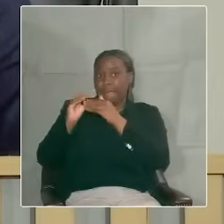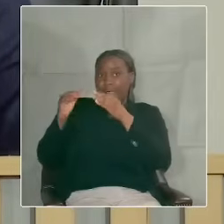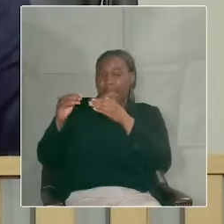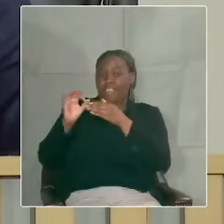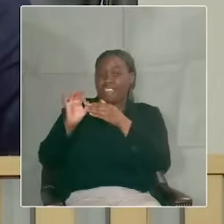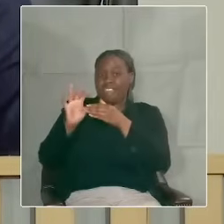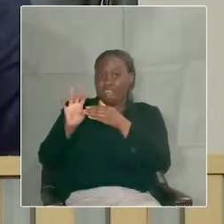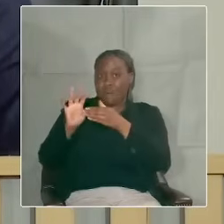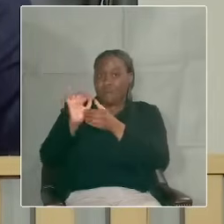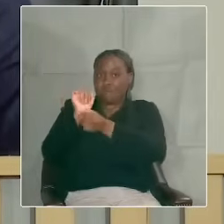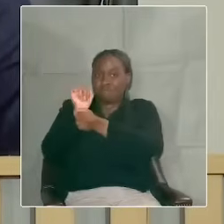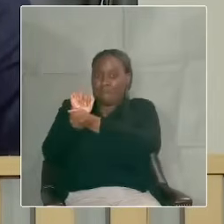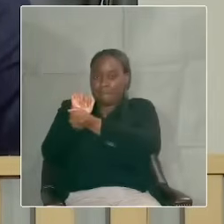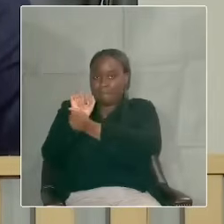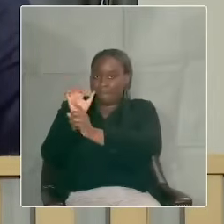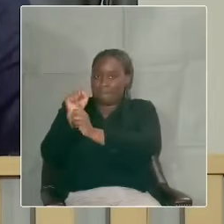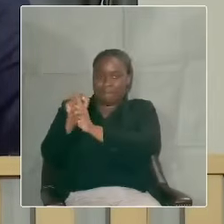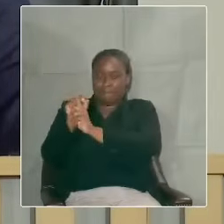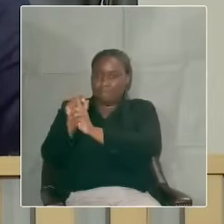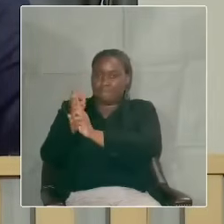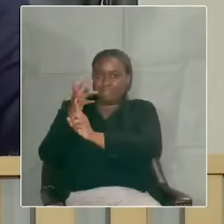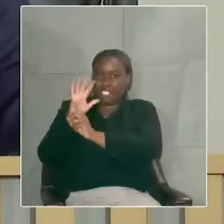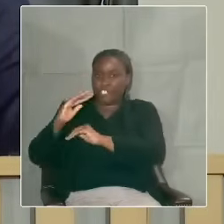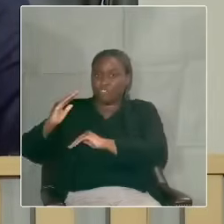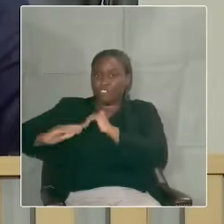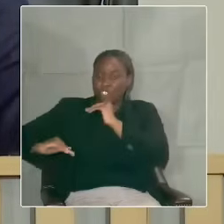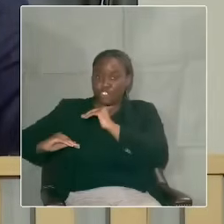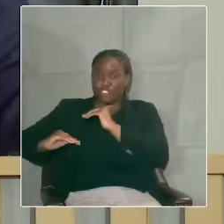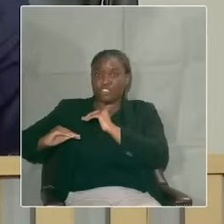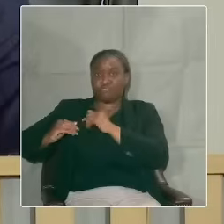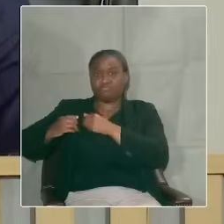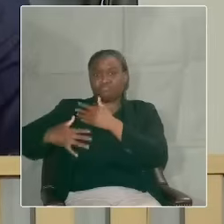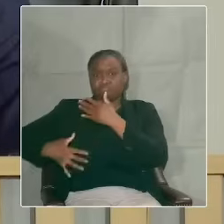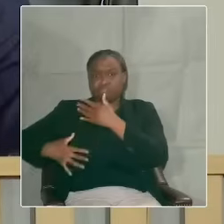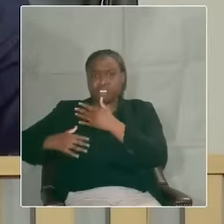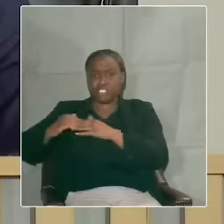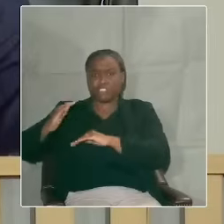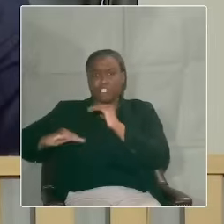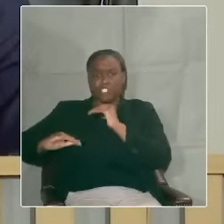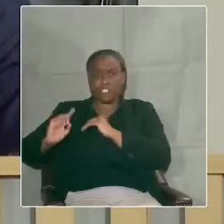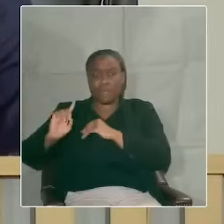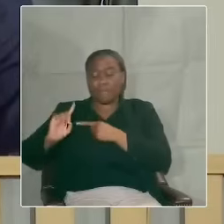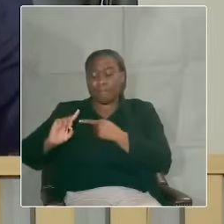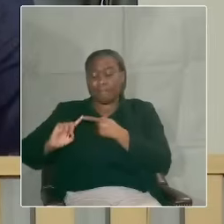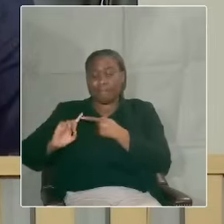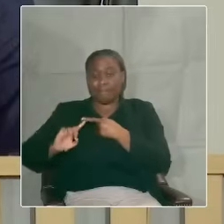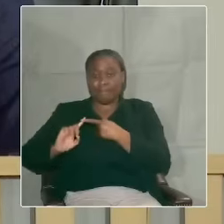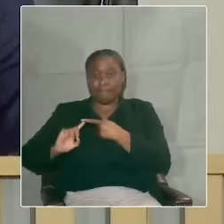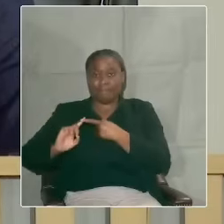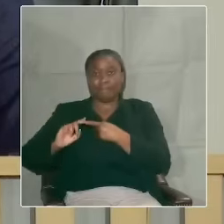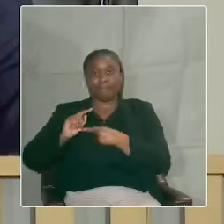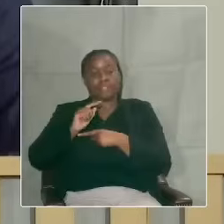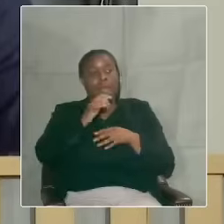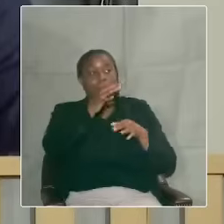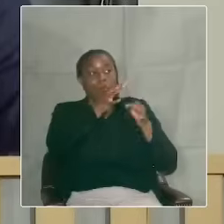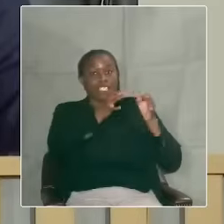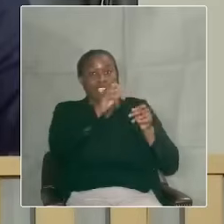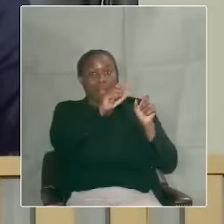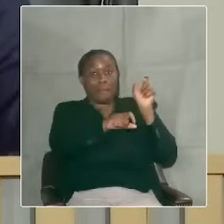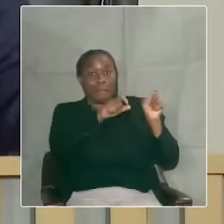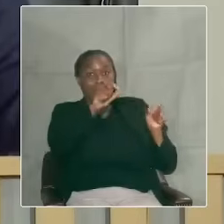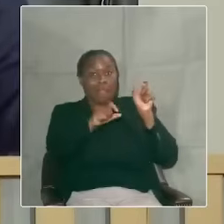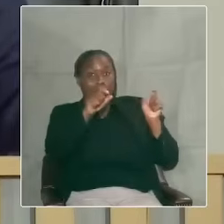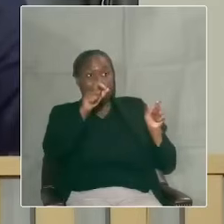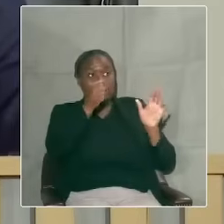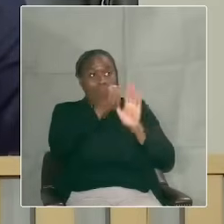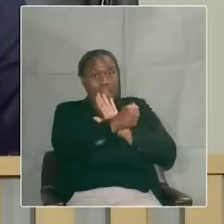on various related charges, including be involved in the killings or defeating